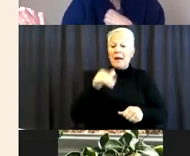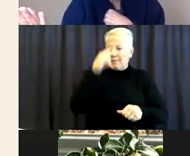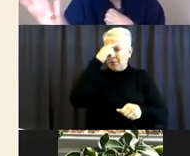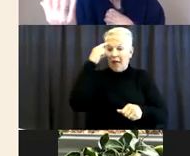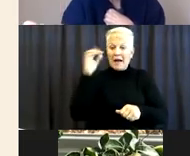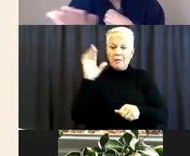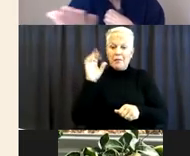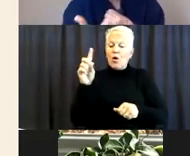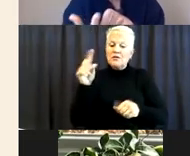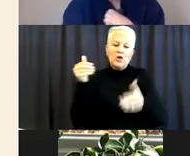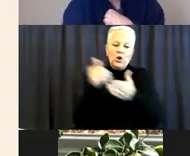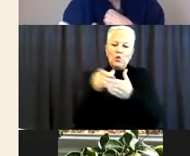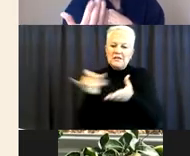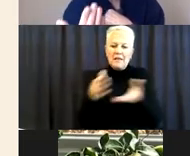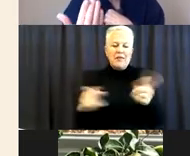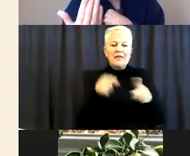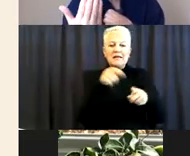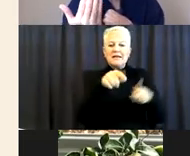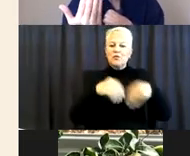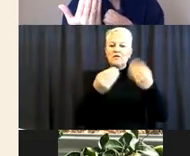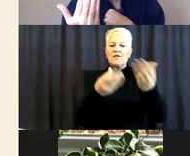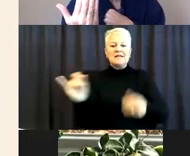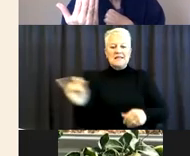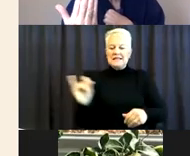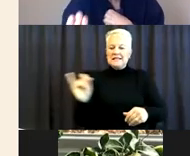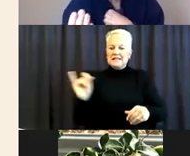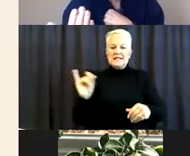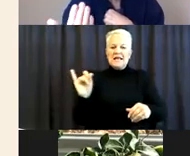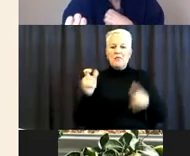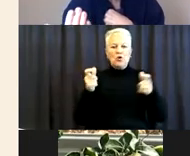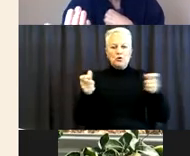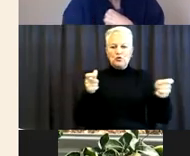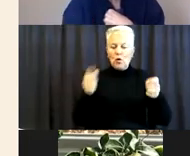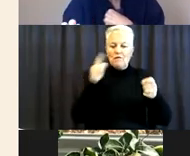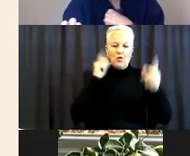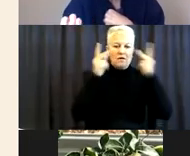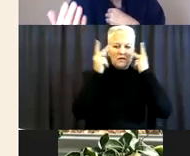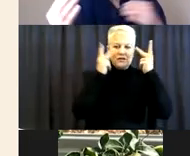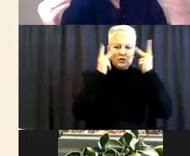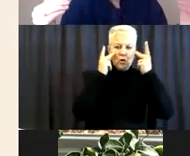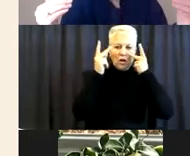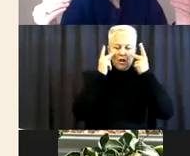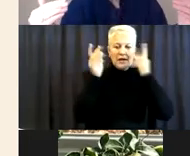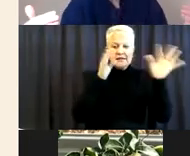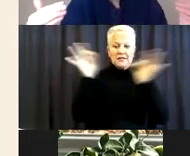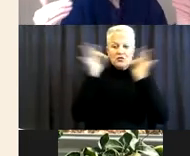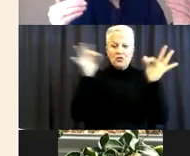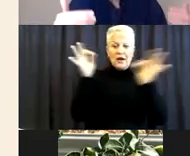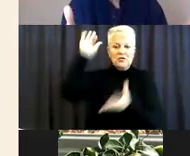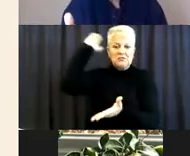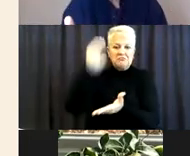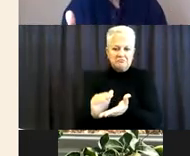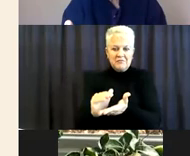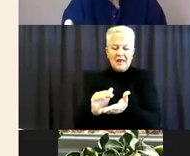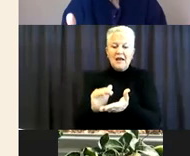thing. In this case, it'll provide the same control of visual distraction. So the focus is on